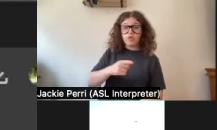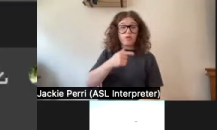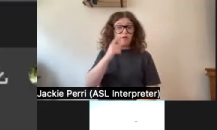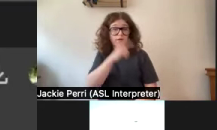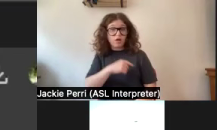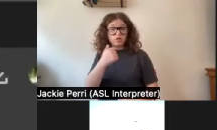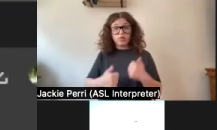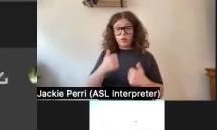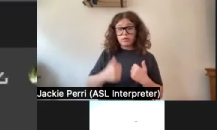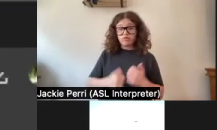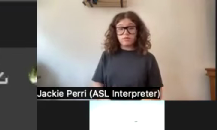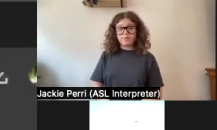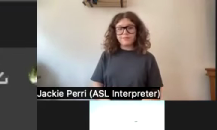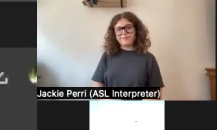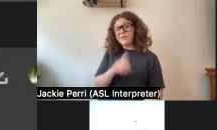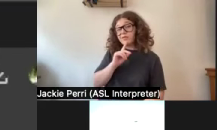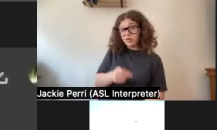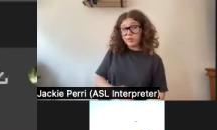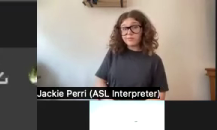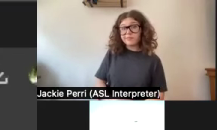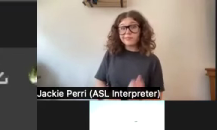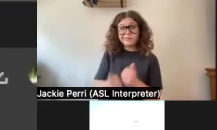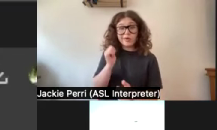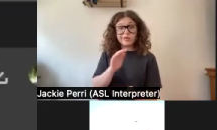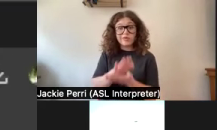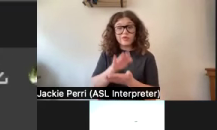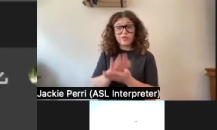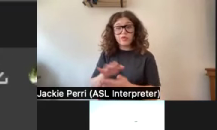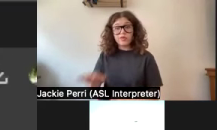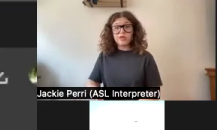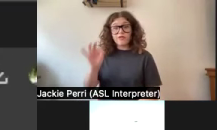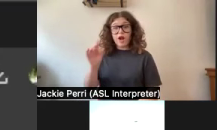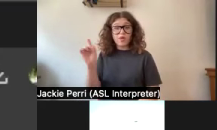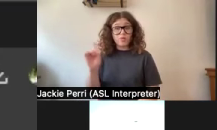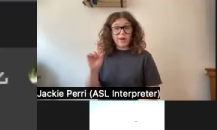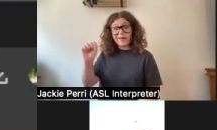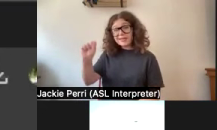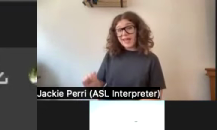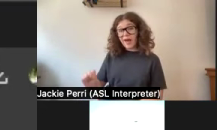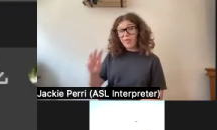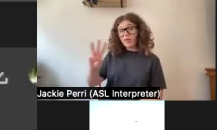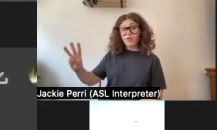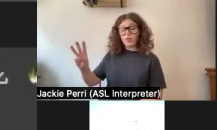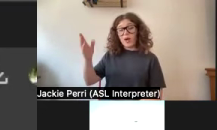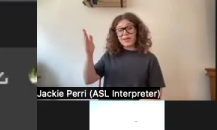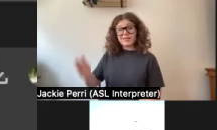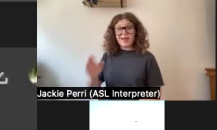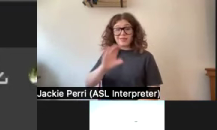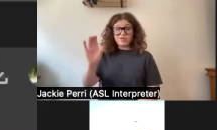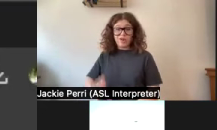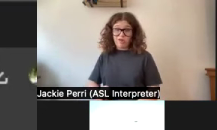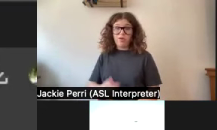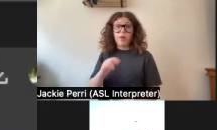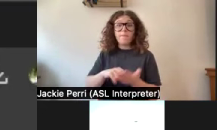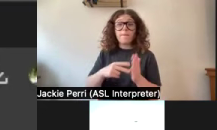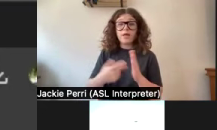True. escuelas se The majority encuentran of en the la schools zona are sur found y in the oeste de south la ciudad, and lo que west sides of the significa que school, los which means jóvenes that negros y